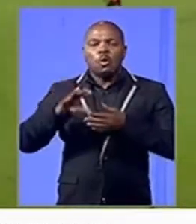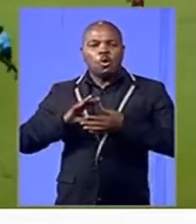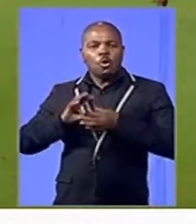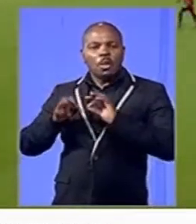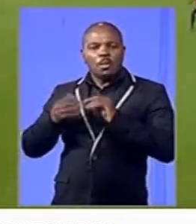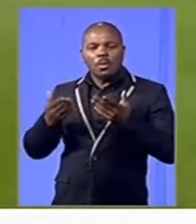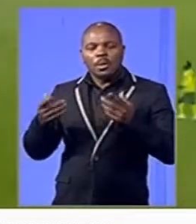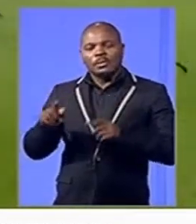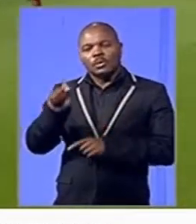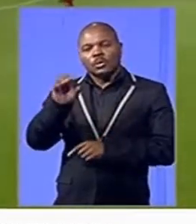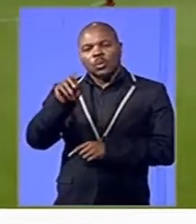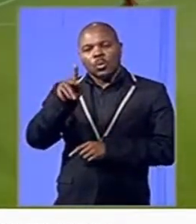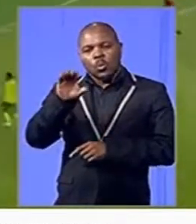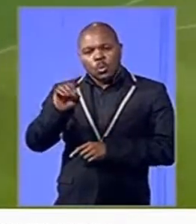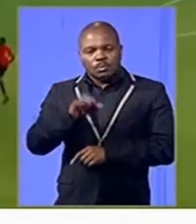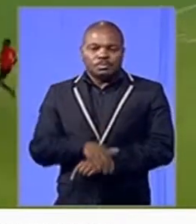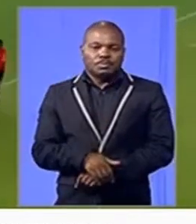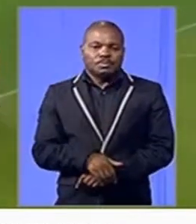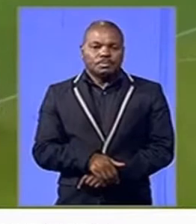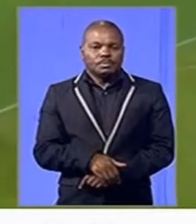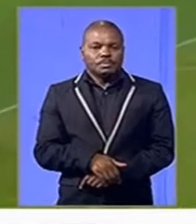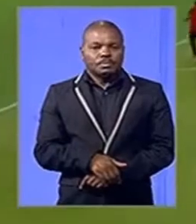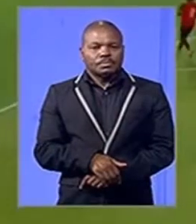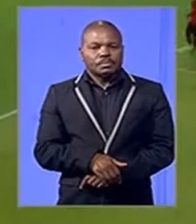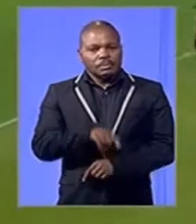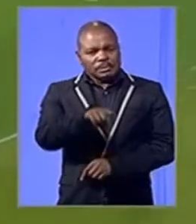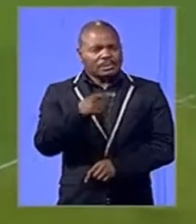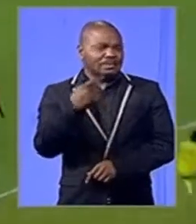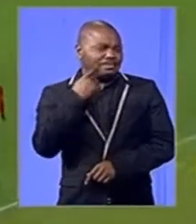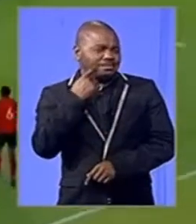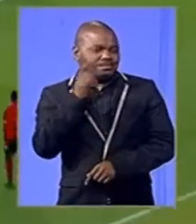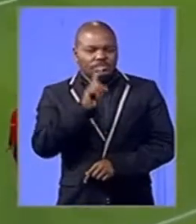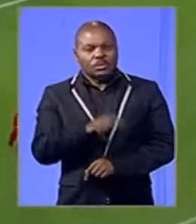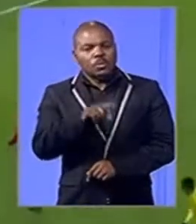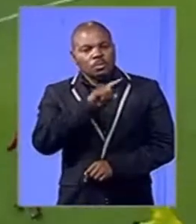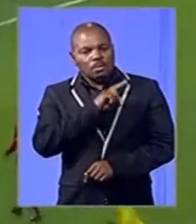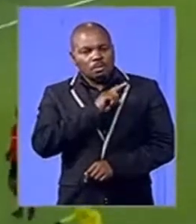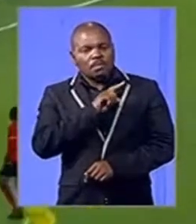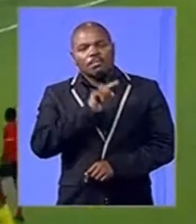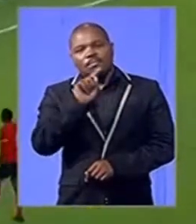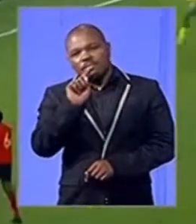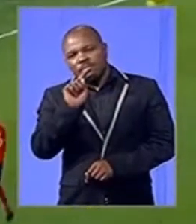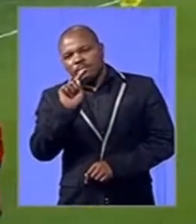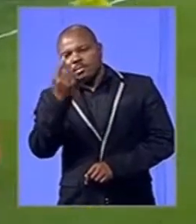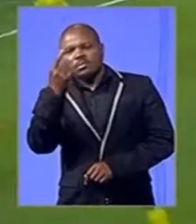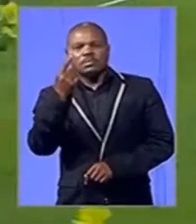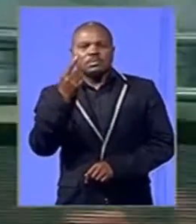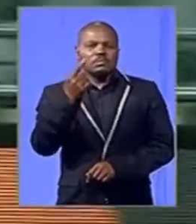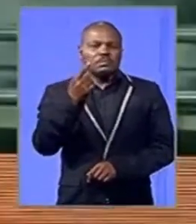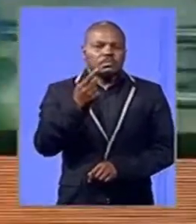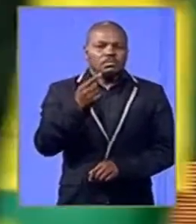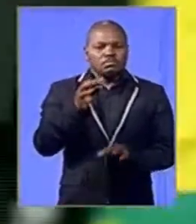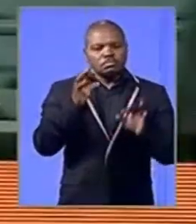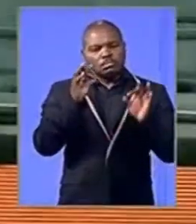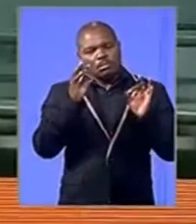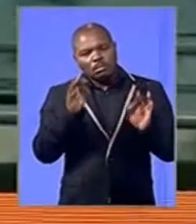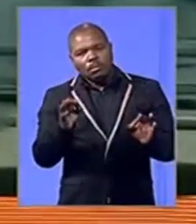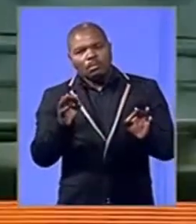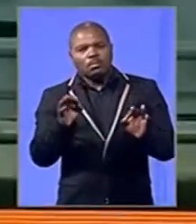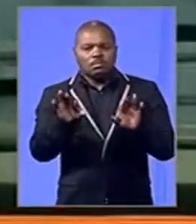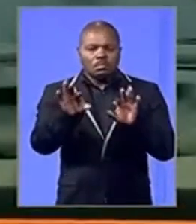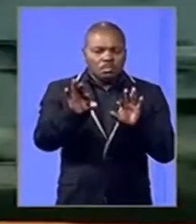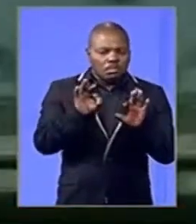tournament ya Africa Cup of Nations ka Cameroon mo ngwageng wo o tlago. Bontši bja baraloki bao ba lego mo sehlopheng